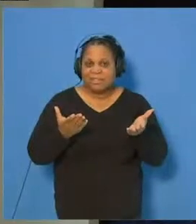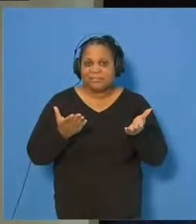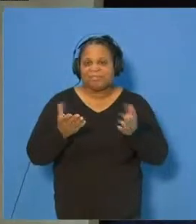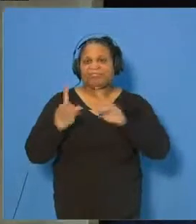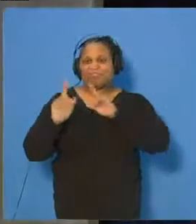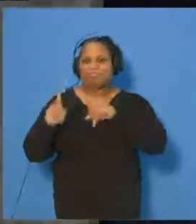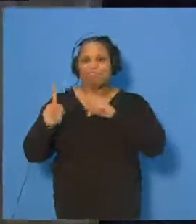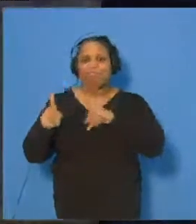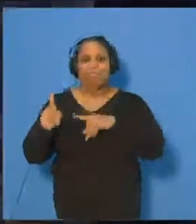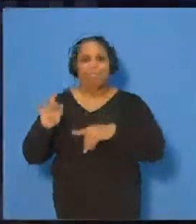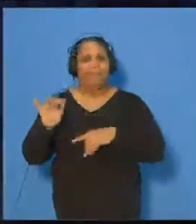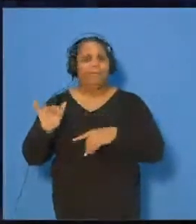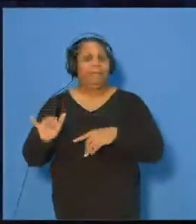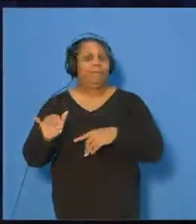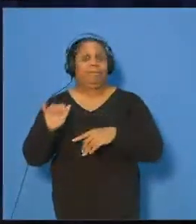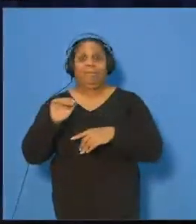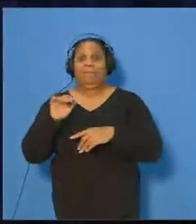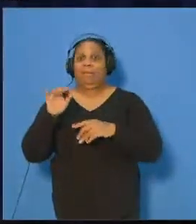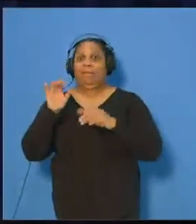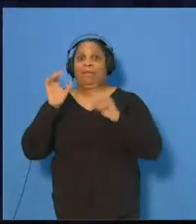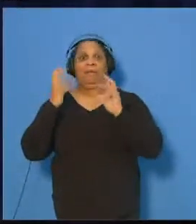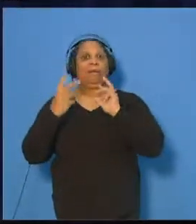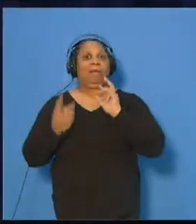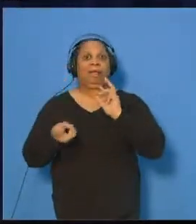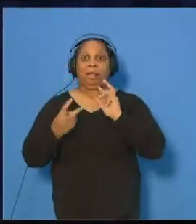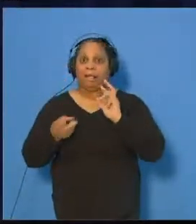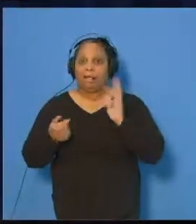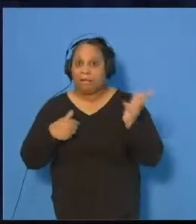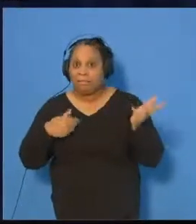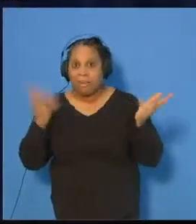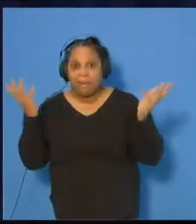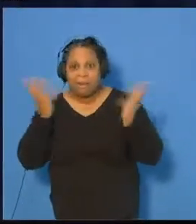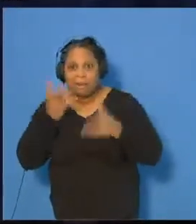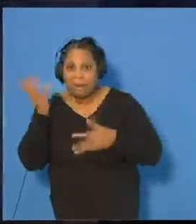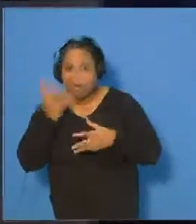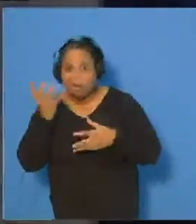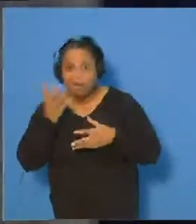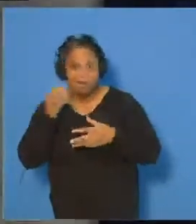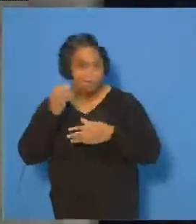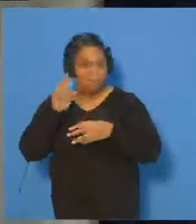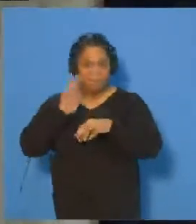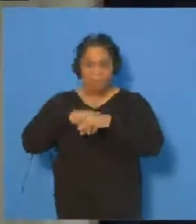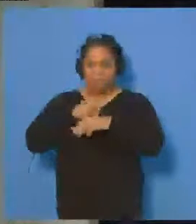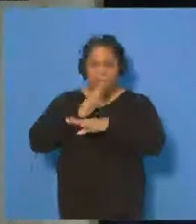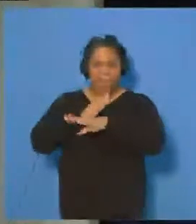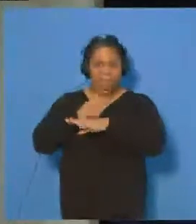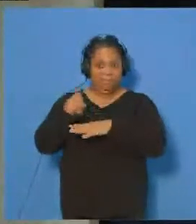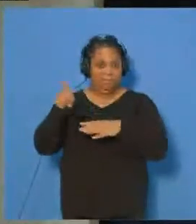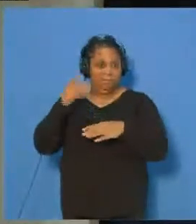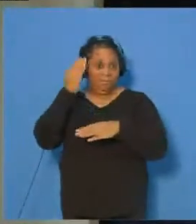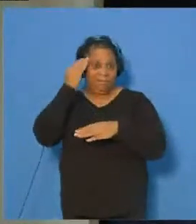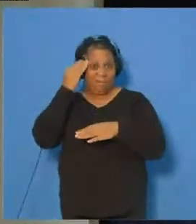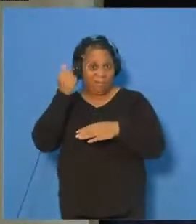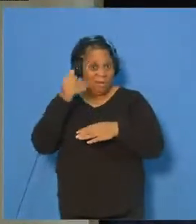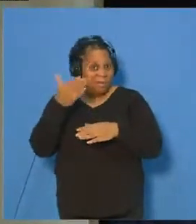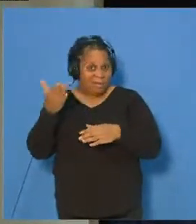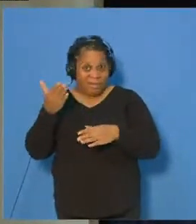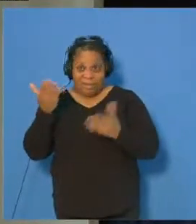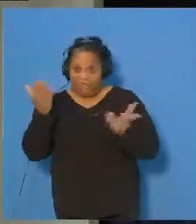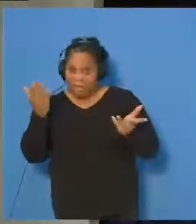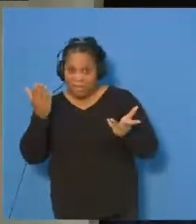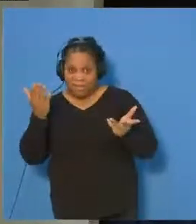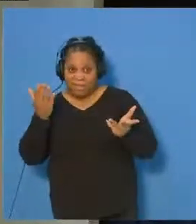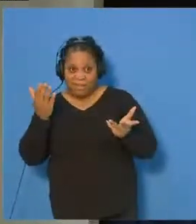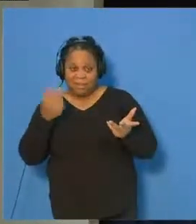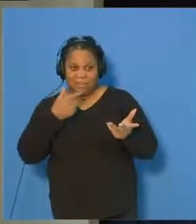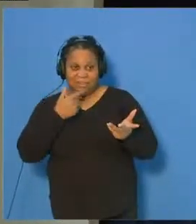That is news to me. I will say, Minister, do you know anything about this? Minister, do you know anything about That's this? the one that's in stock. Is